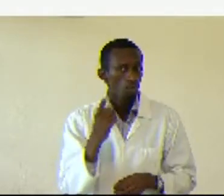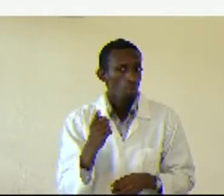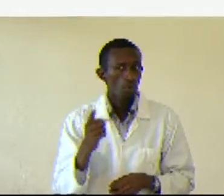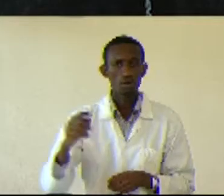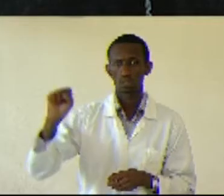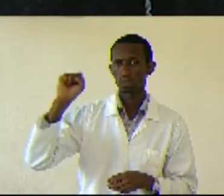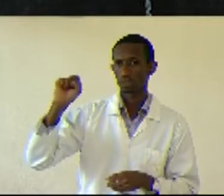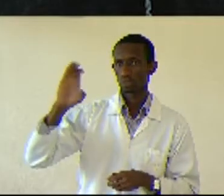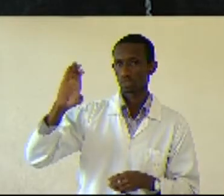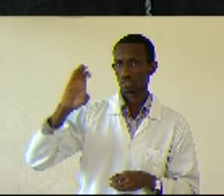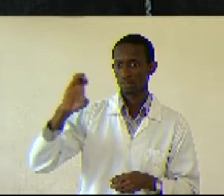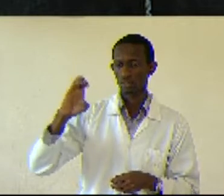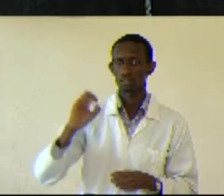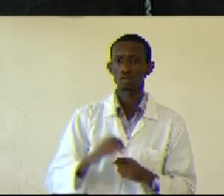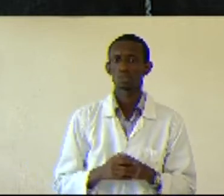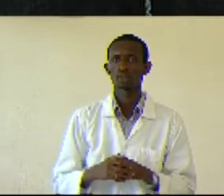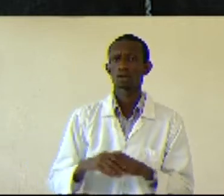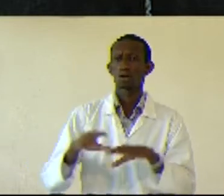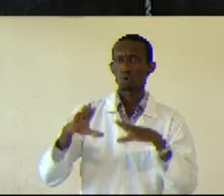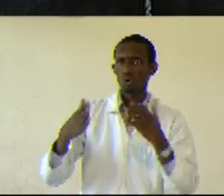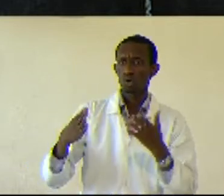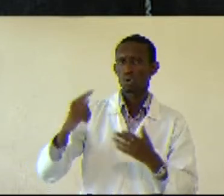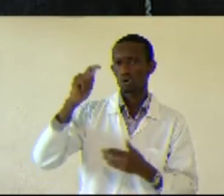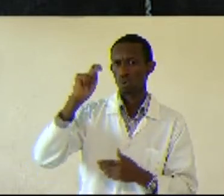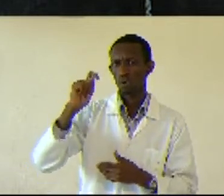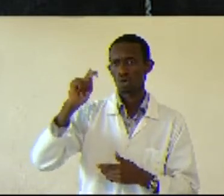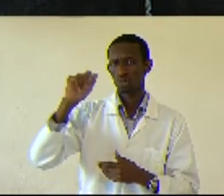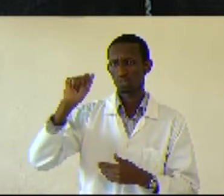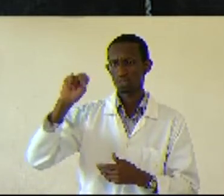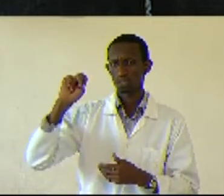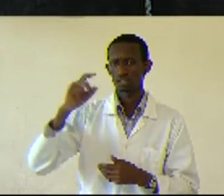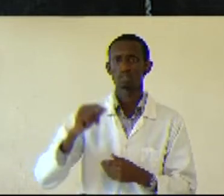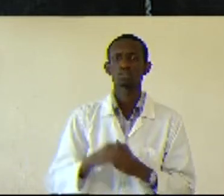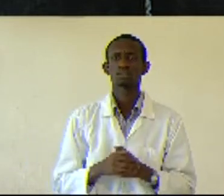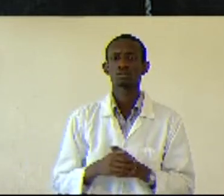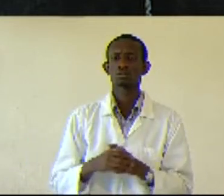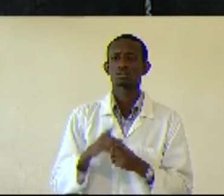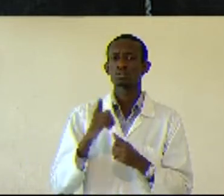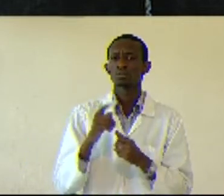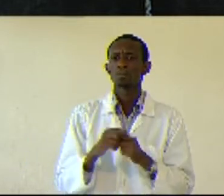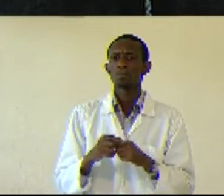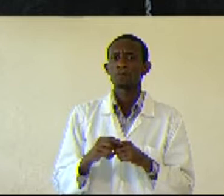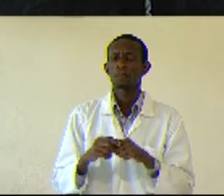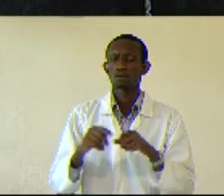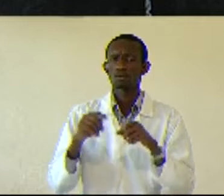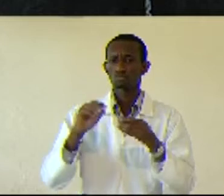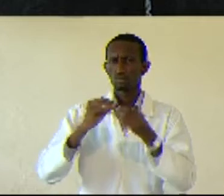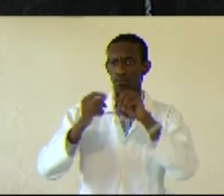secant and tangent as a product, and the expression in the bracket is the